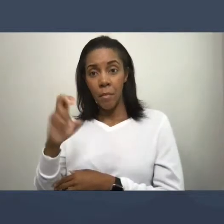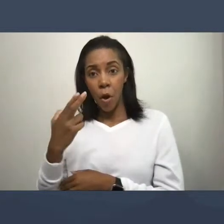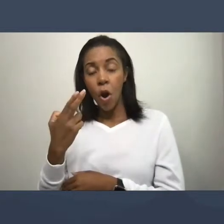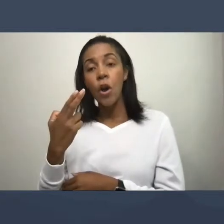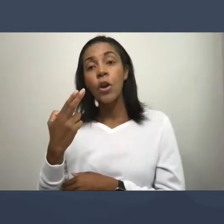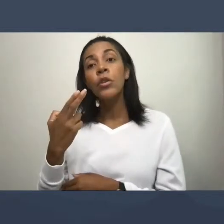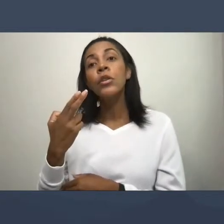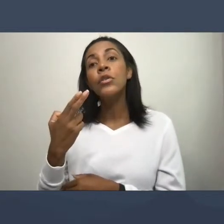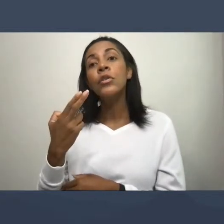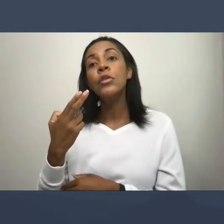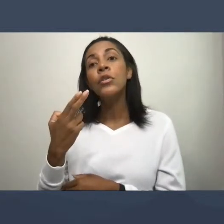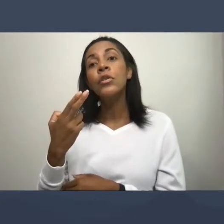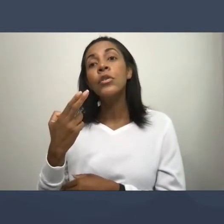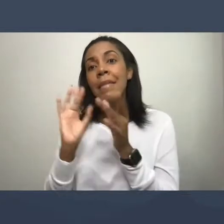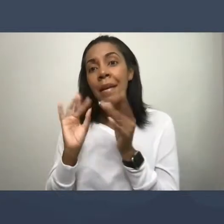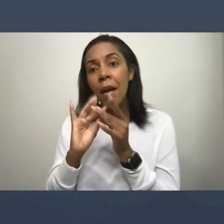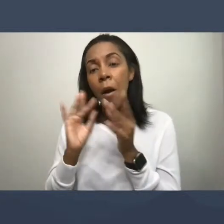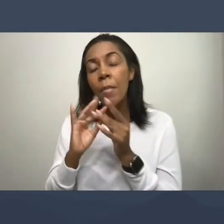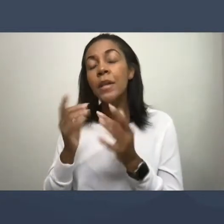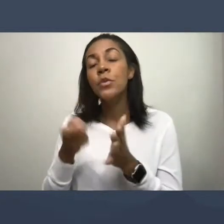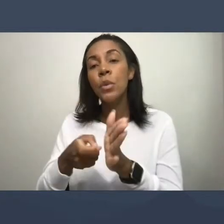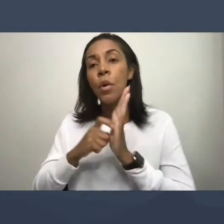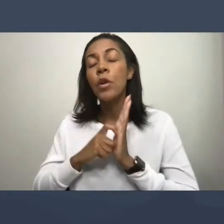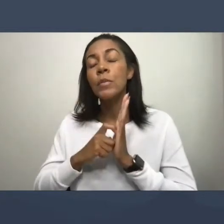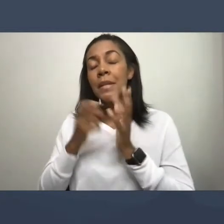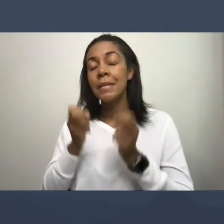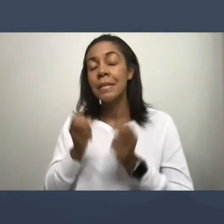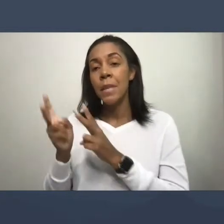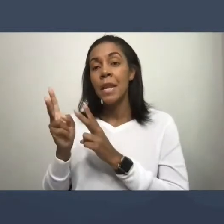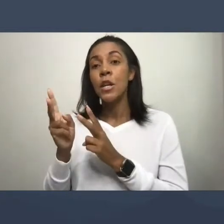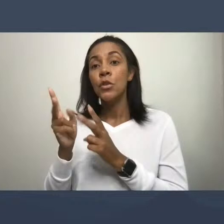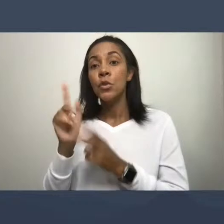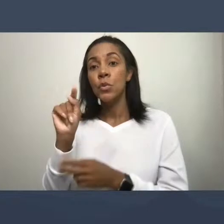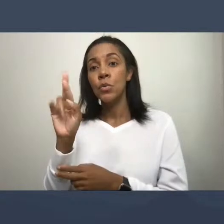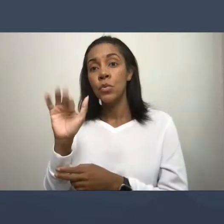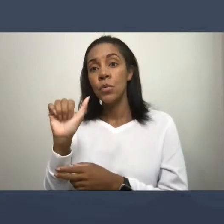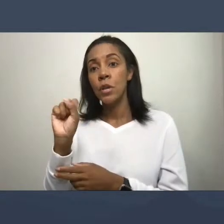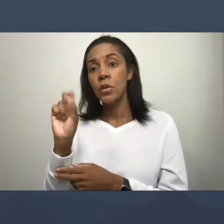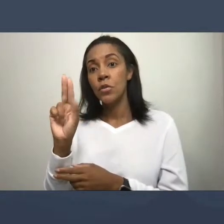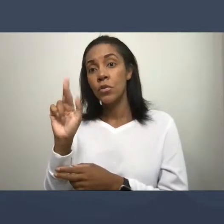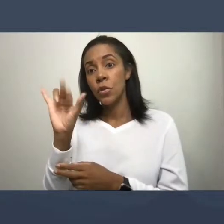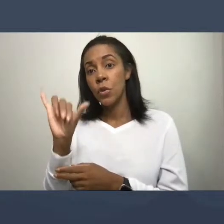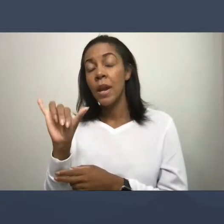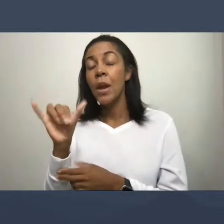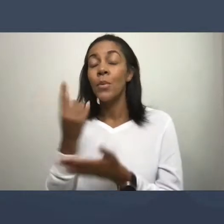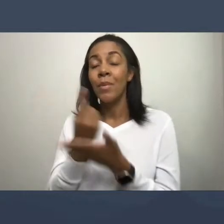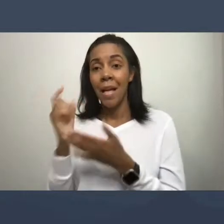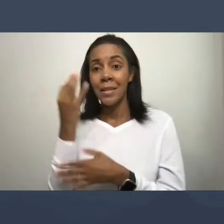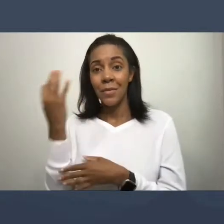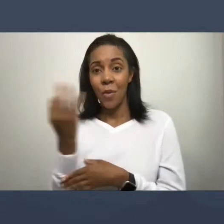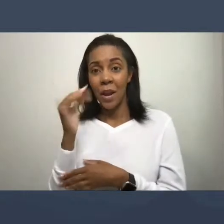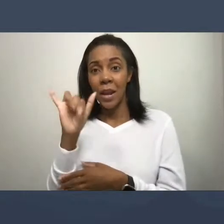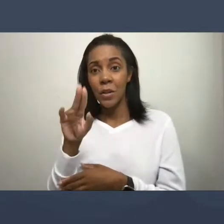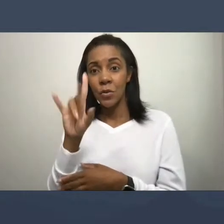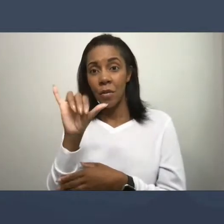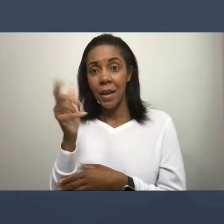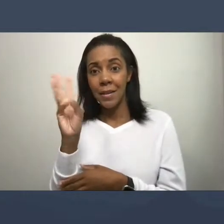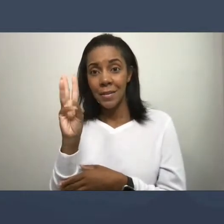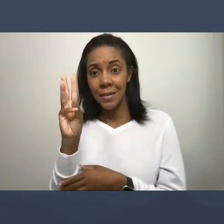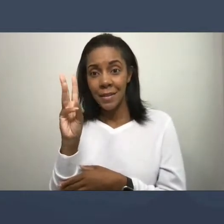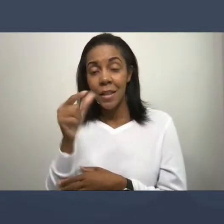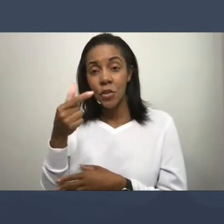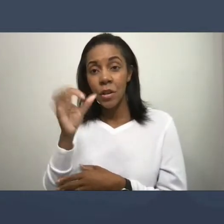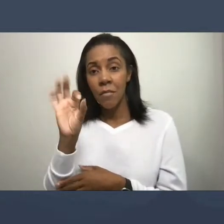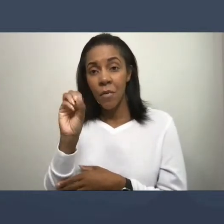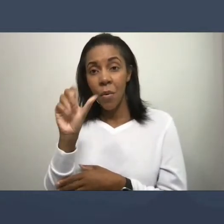comments required to be submitted to Treasury by July 16th, which was last Friday. The GFOA